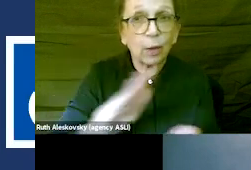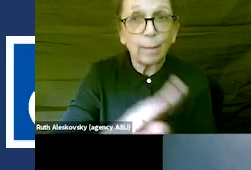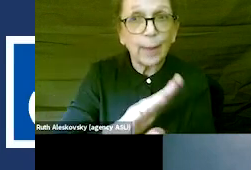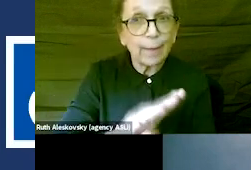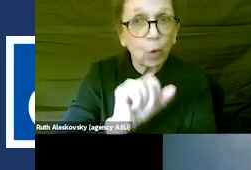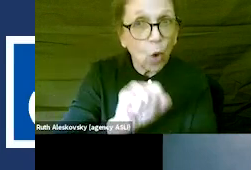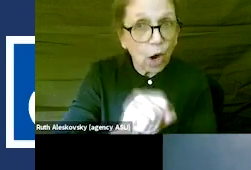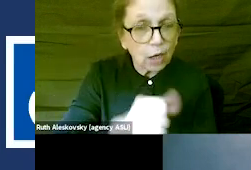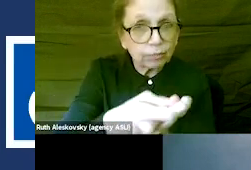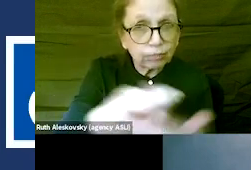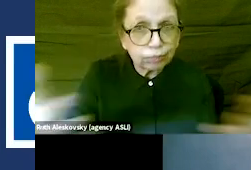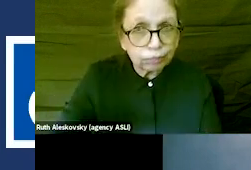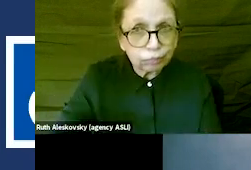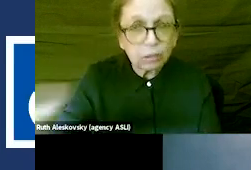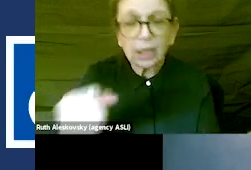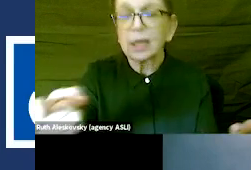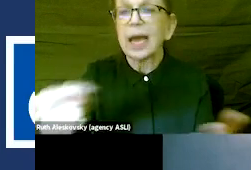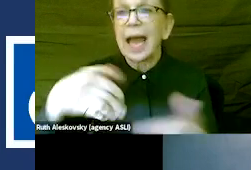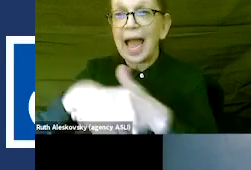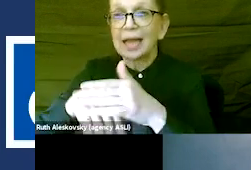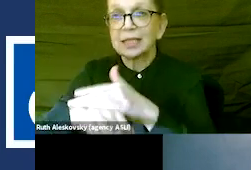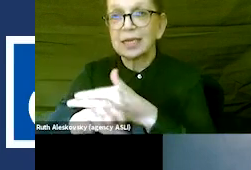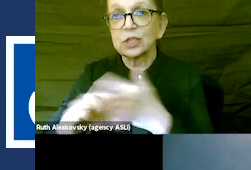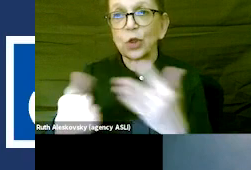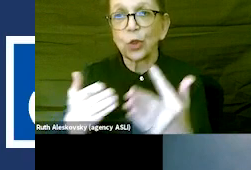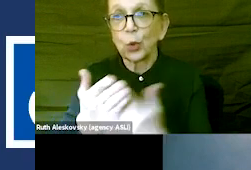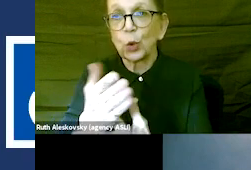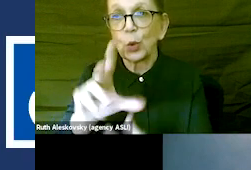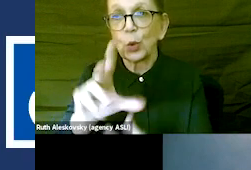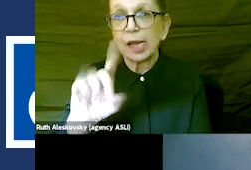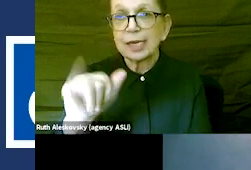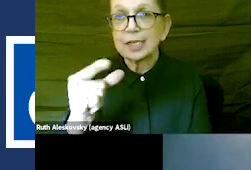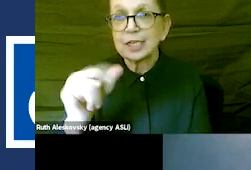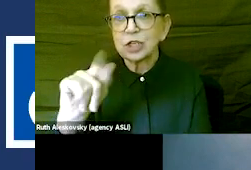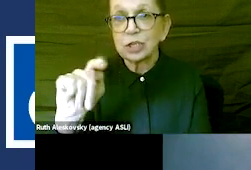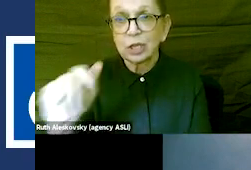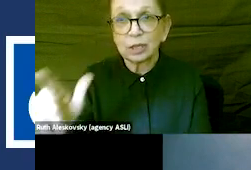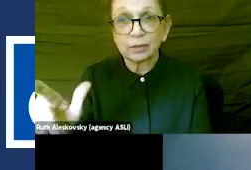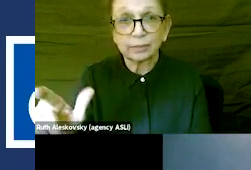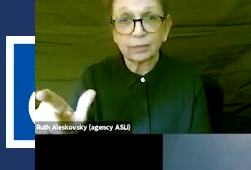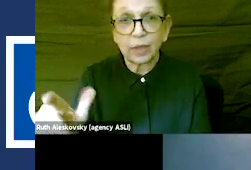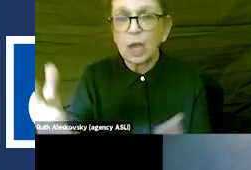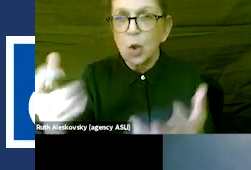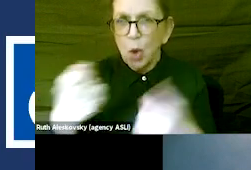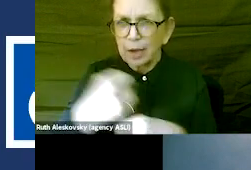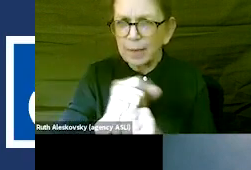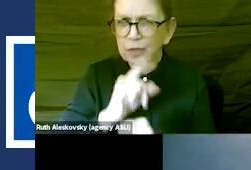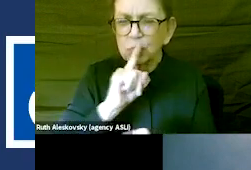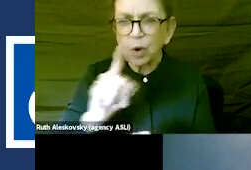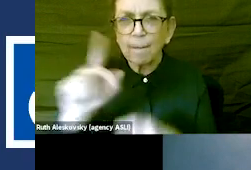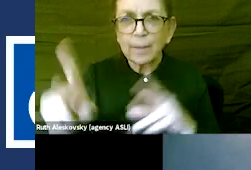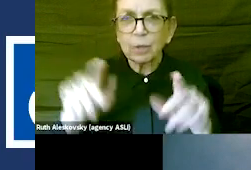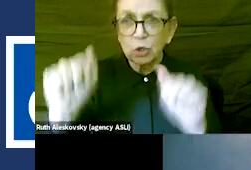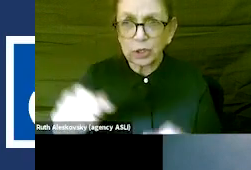whole lot of information, still are, and we wanted to make sure that that material could be accessed